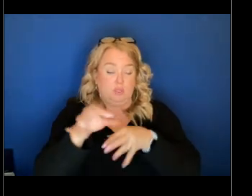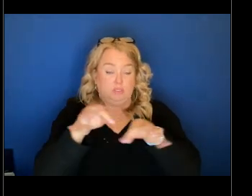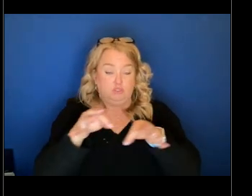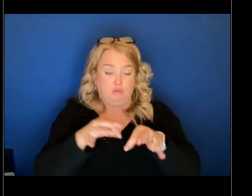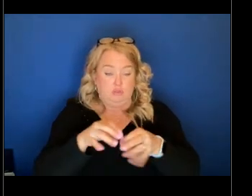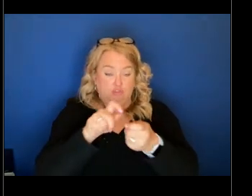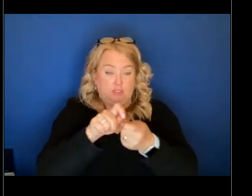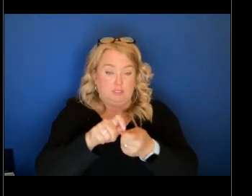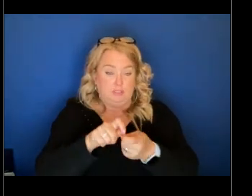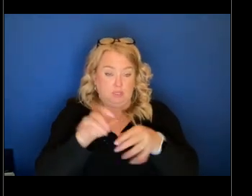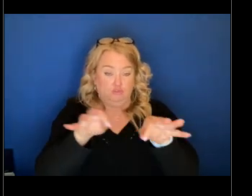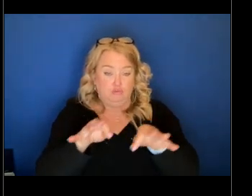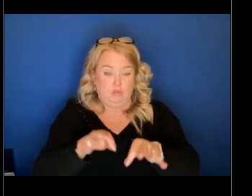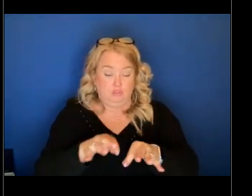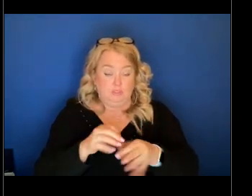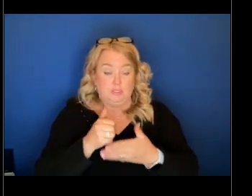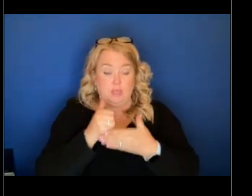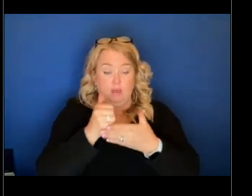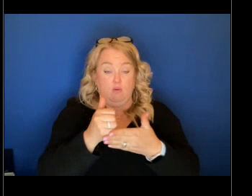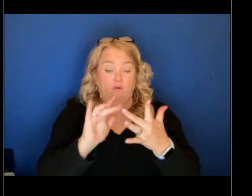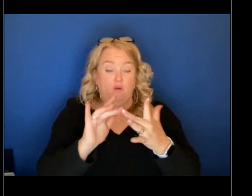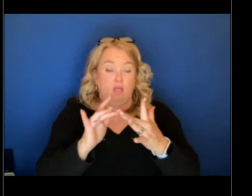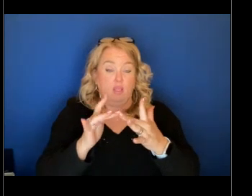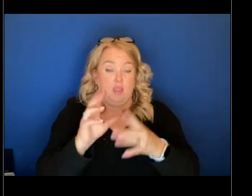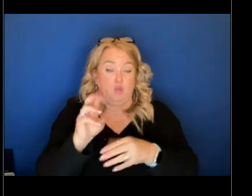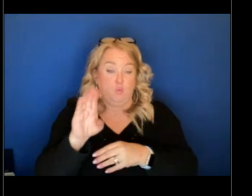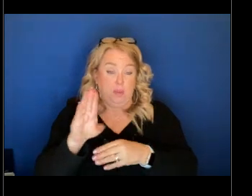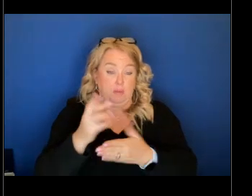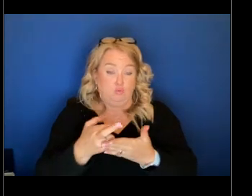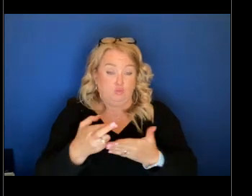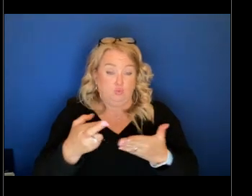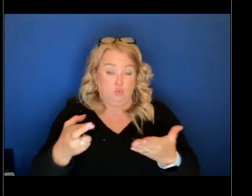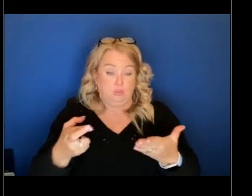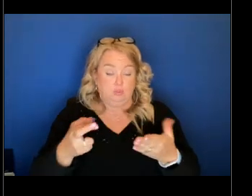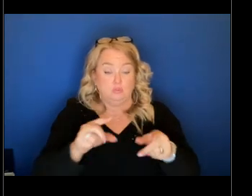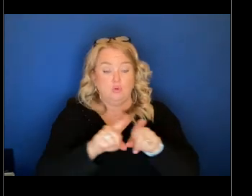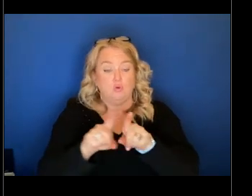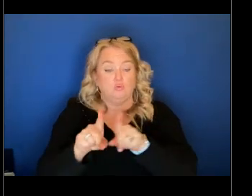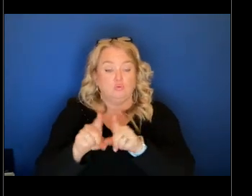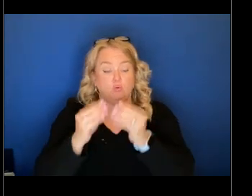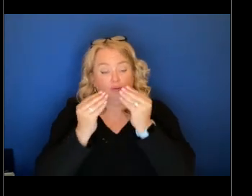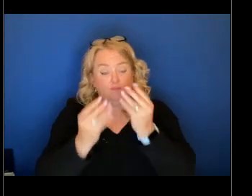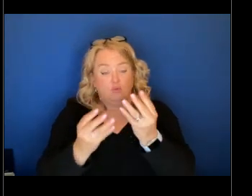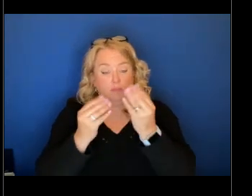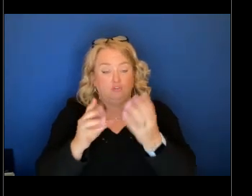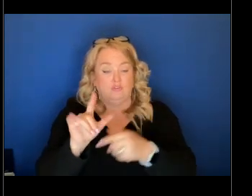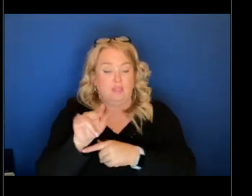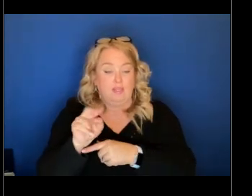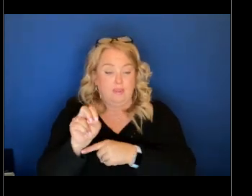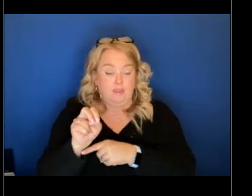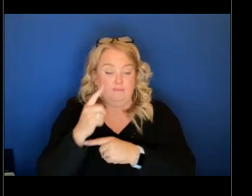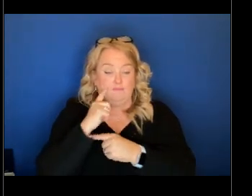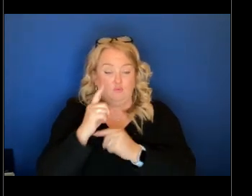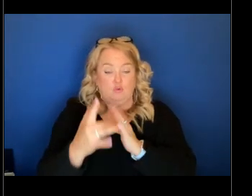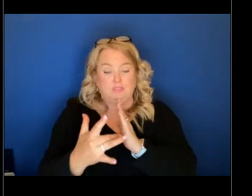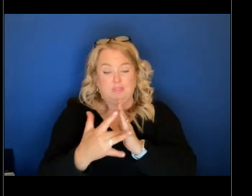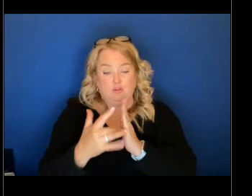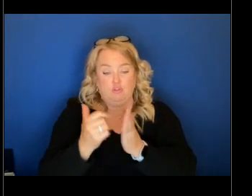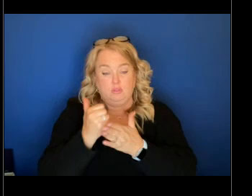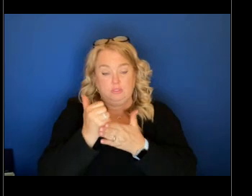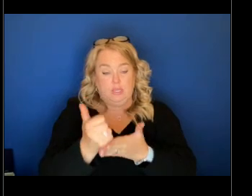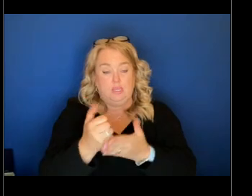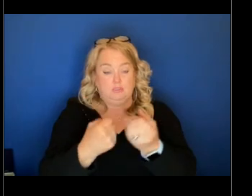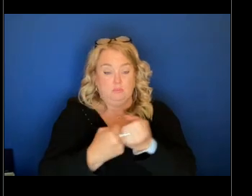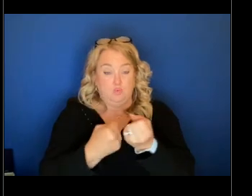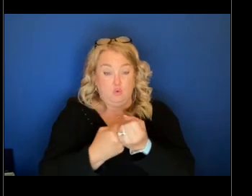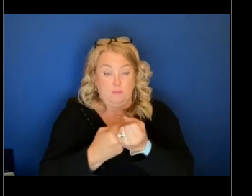instructions, helpful online web resources, and an information line for technical guidance and